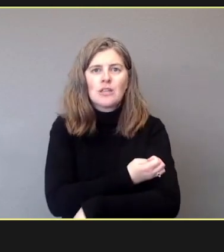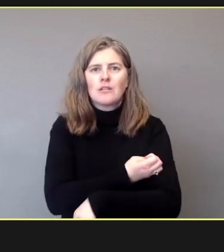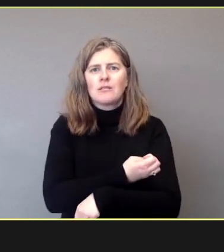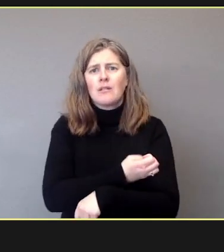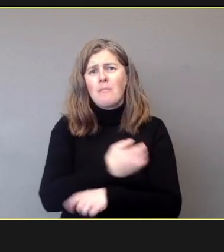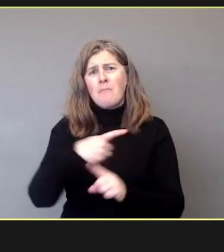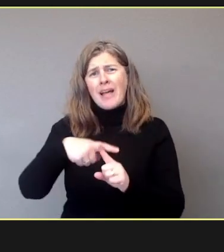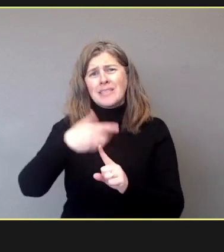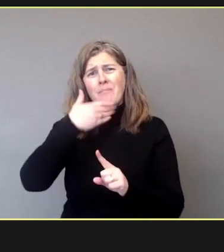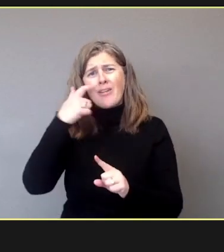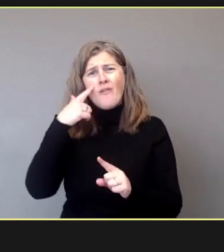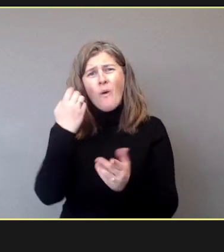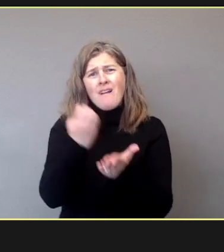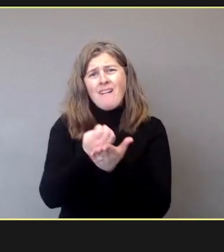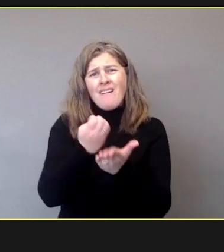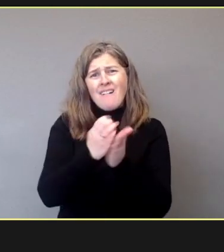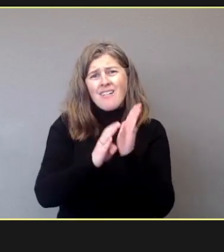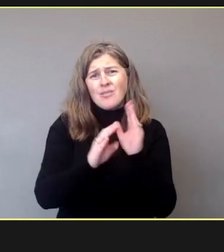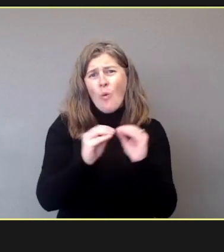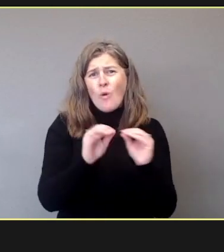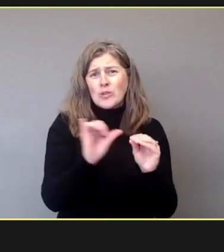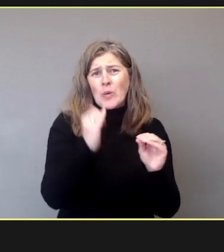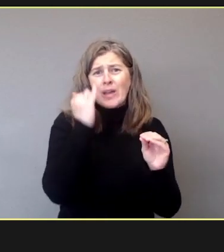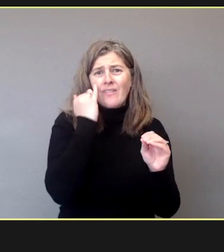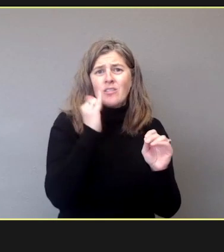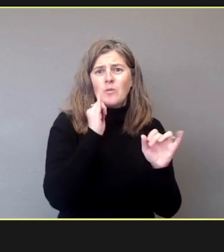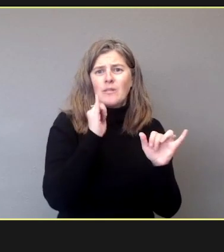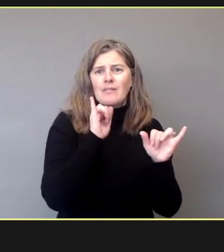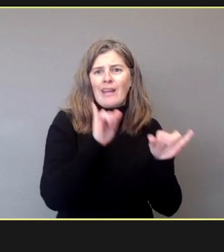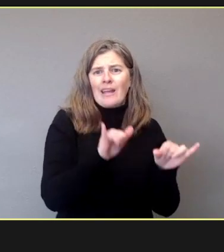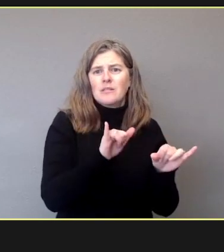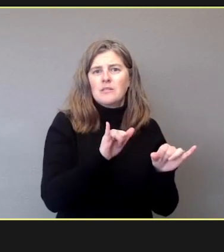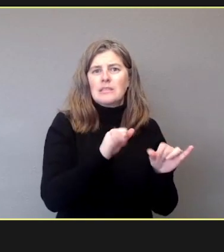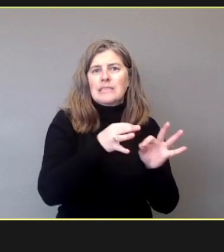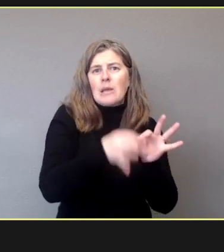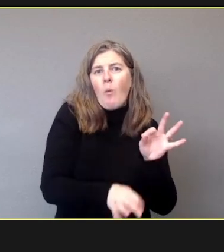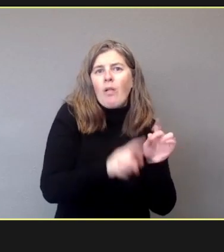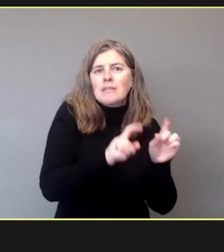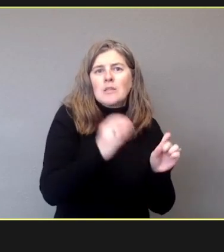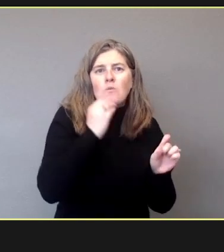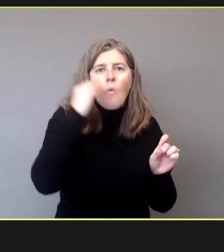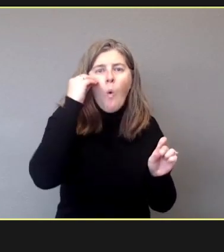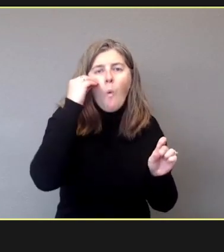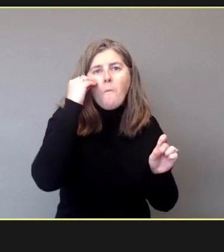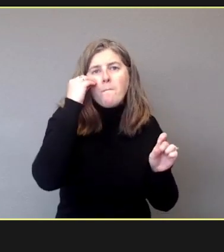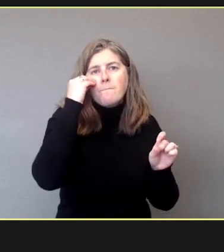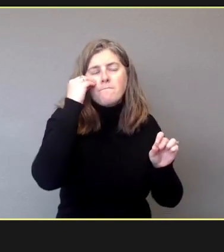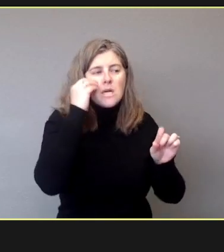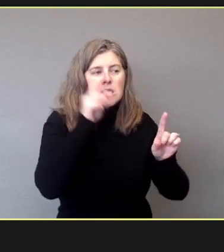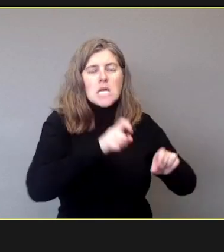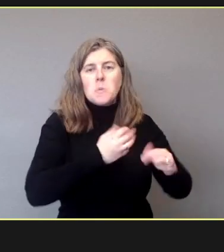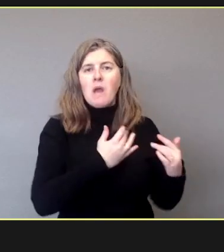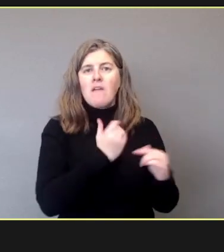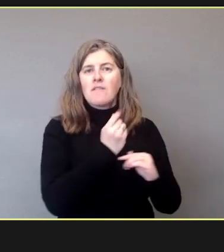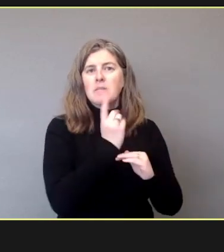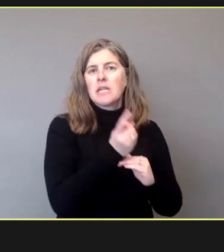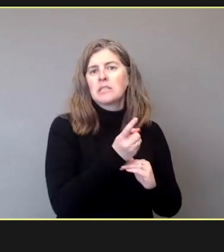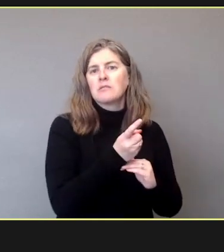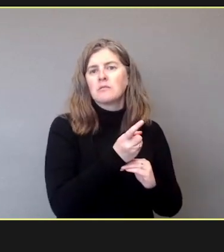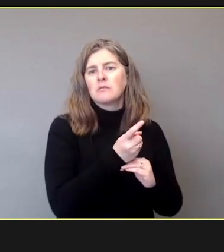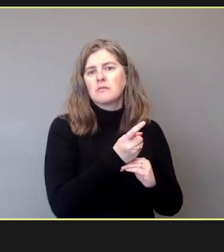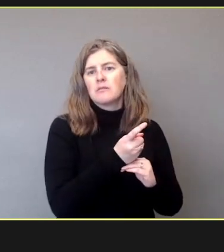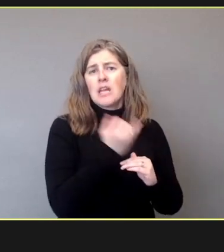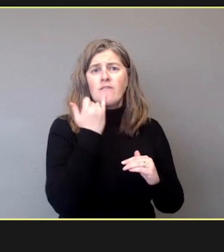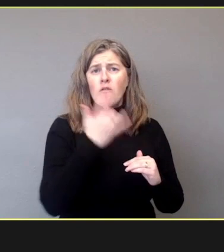better for the economy if people can do a simple test or two at home and when they don't